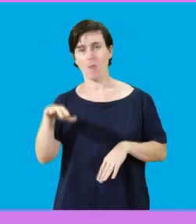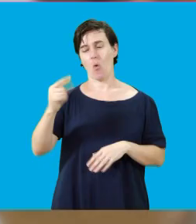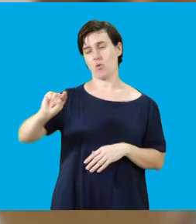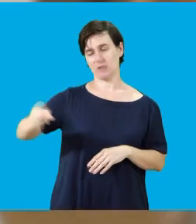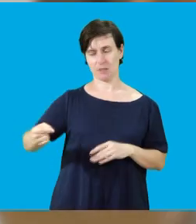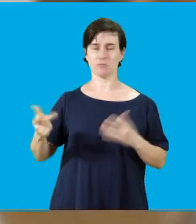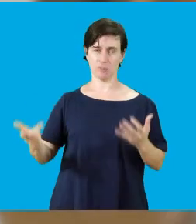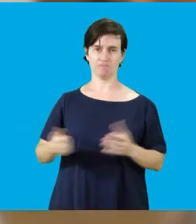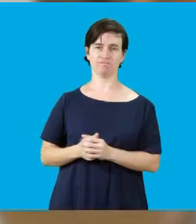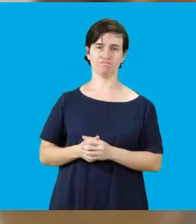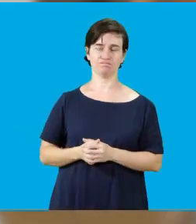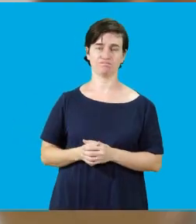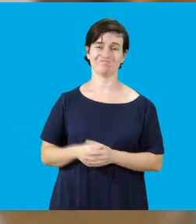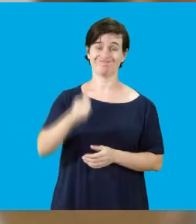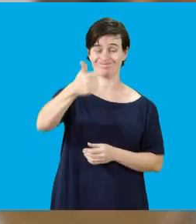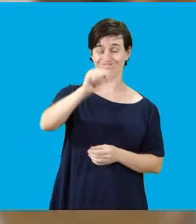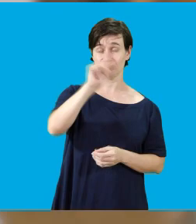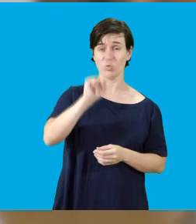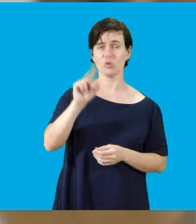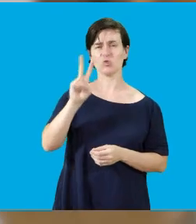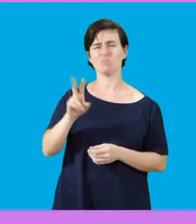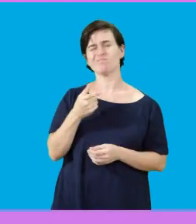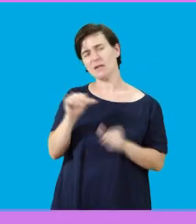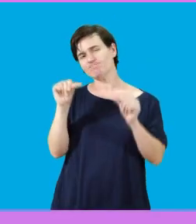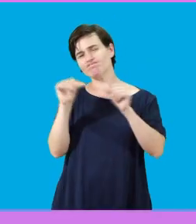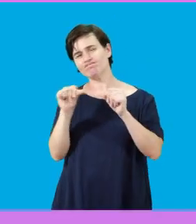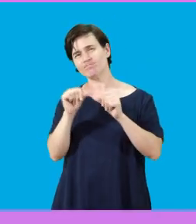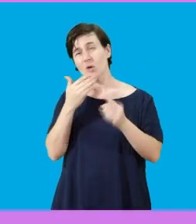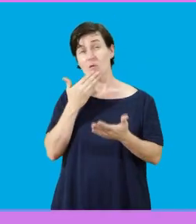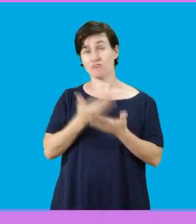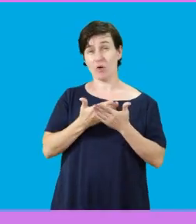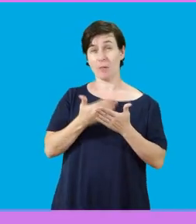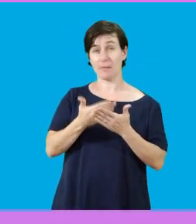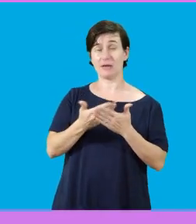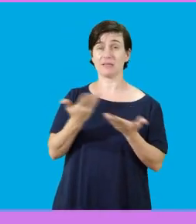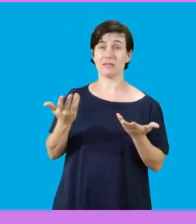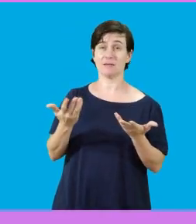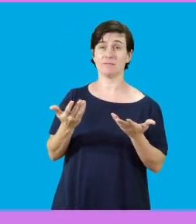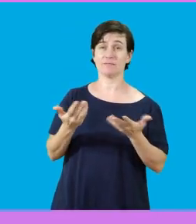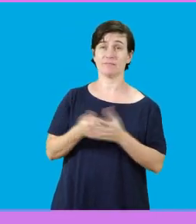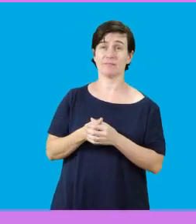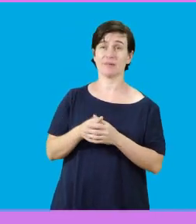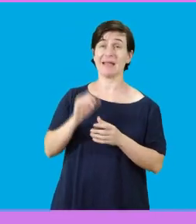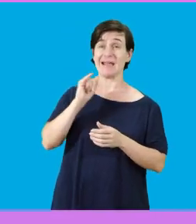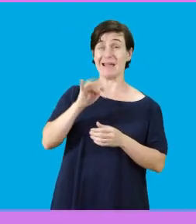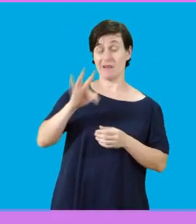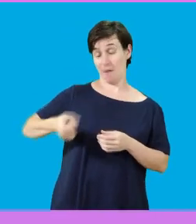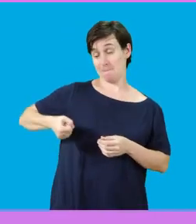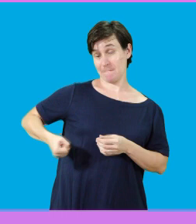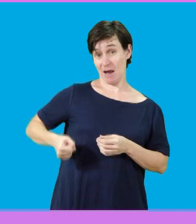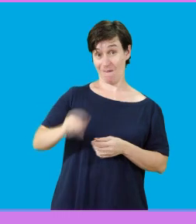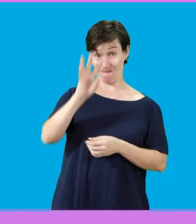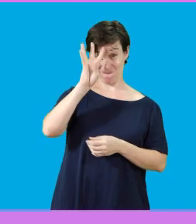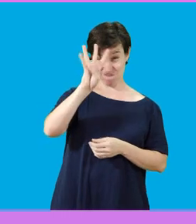number. Okay, question 2 says, determine the probability of picking a 2-rand coin if a bag has 4